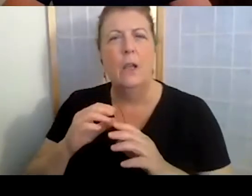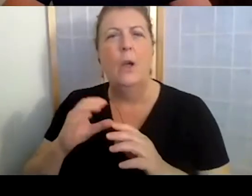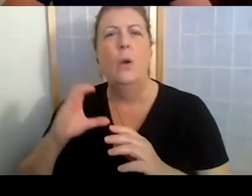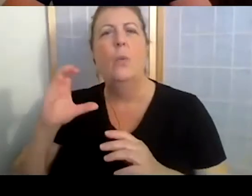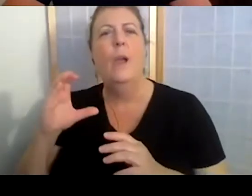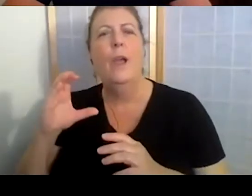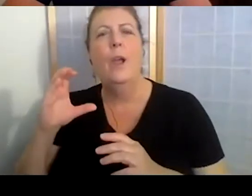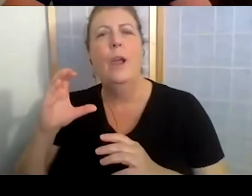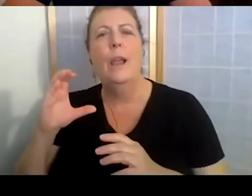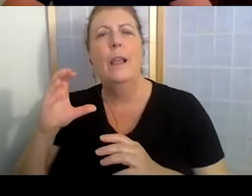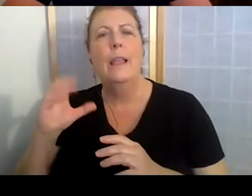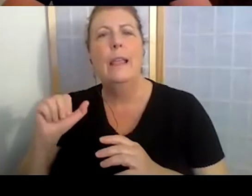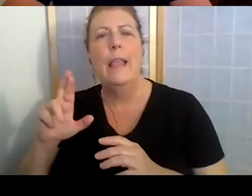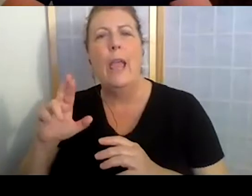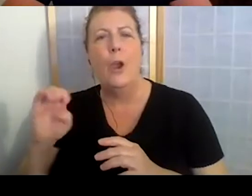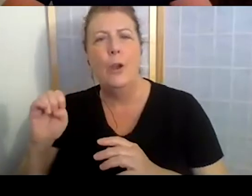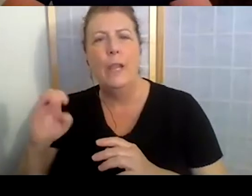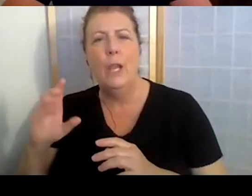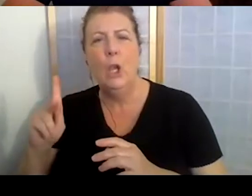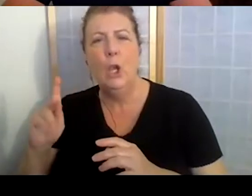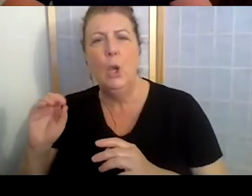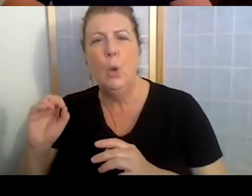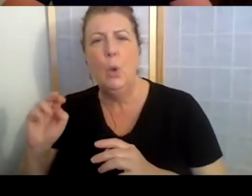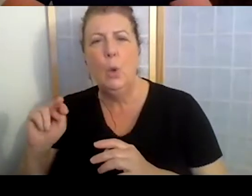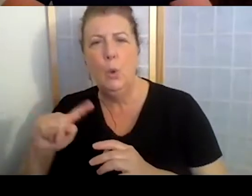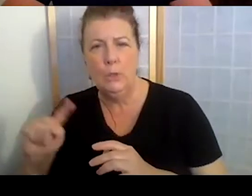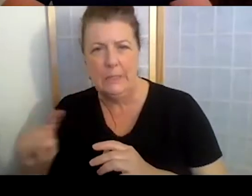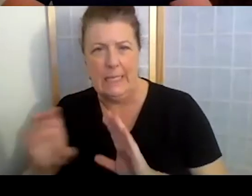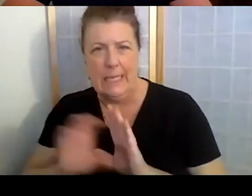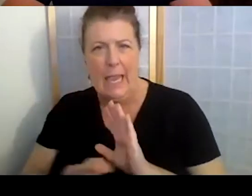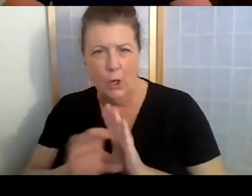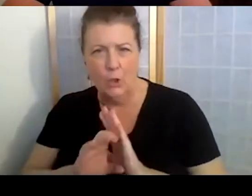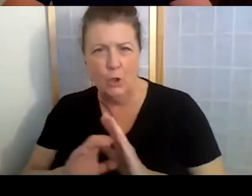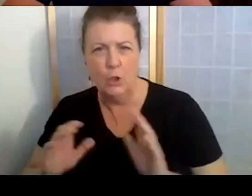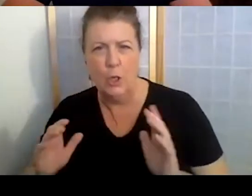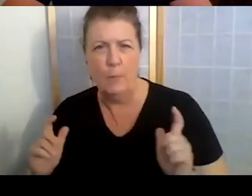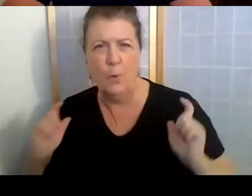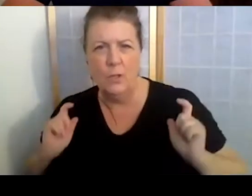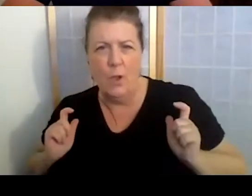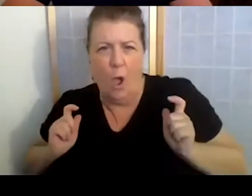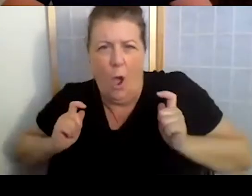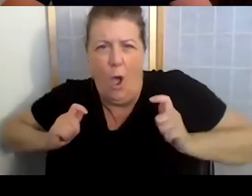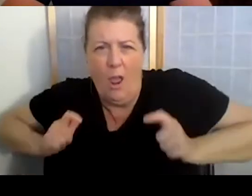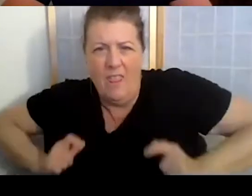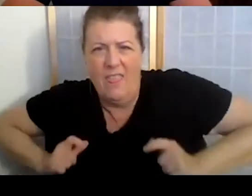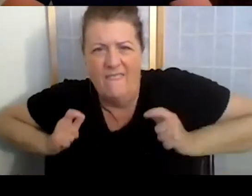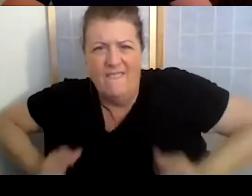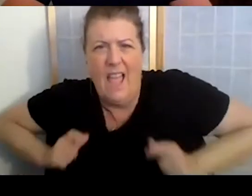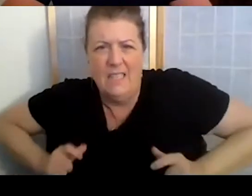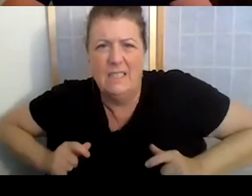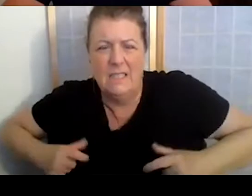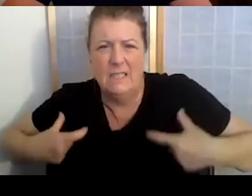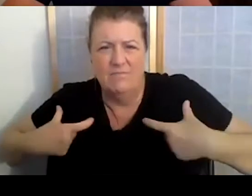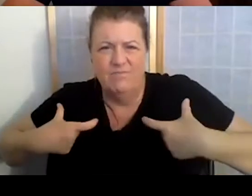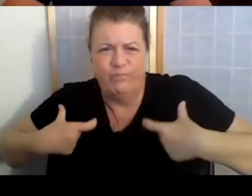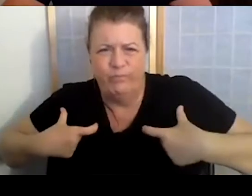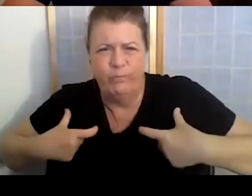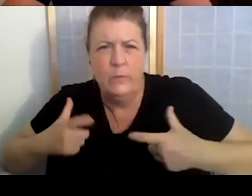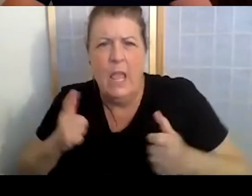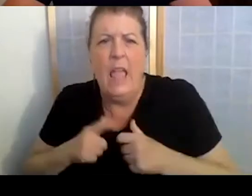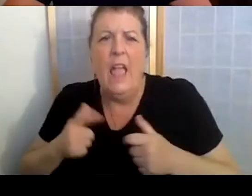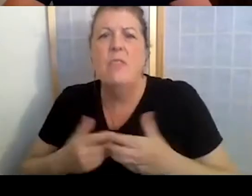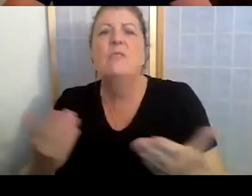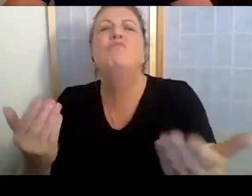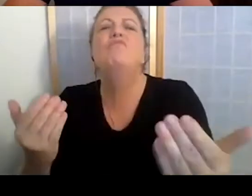puts on the bulletproof vest and has the prostitute shoot her in the chest. I don't know if anybody out there remembers the scene, but that was one of my